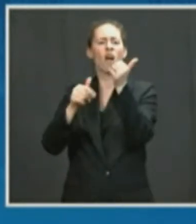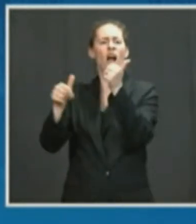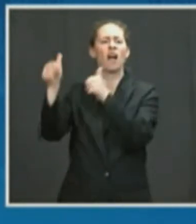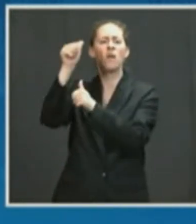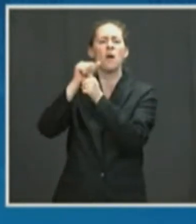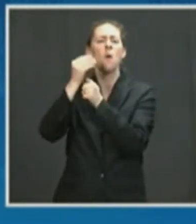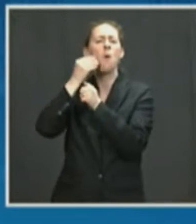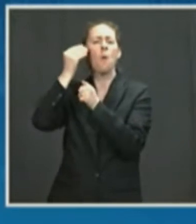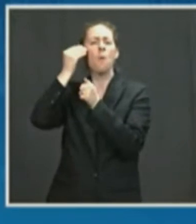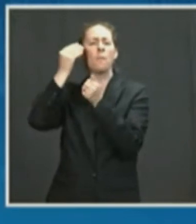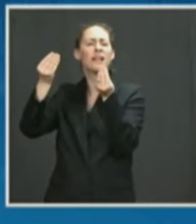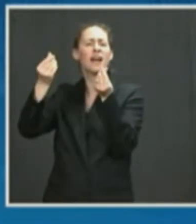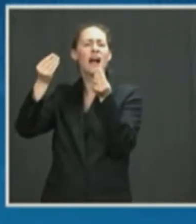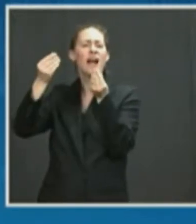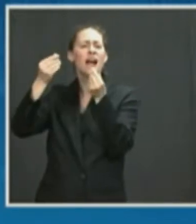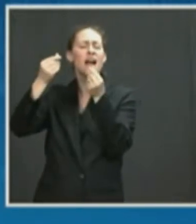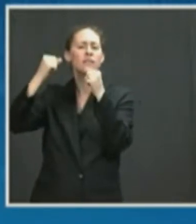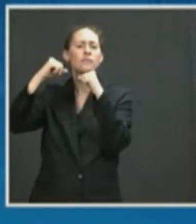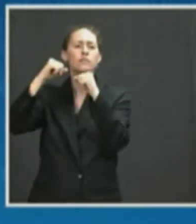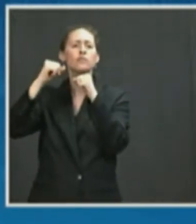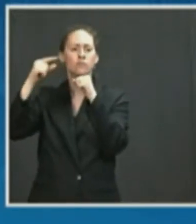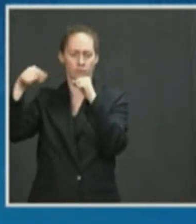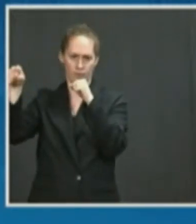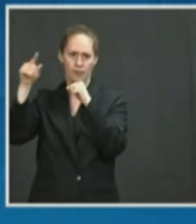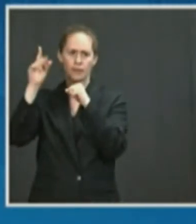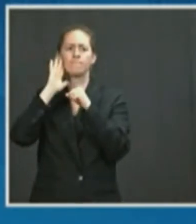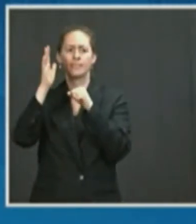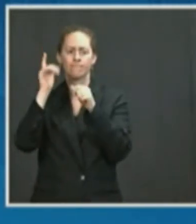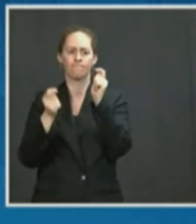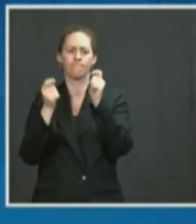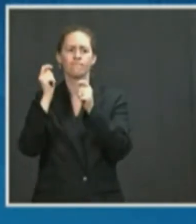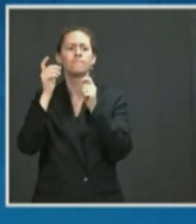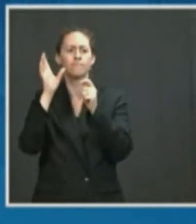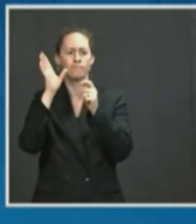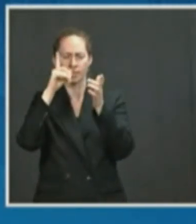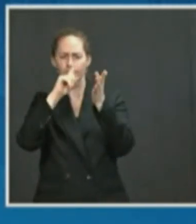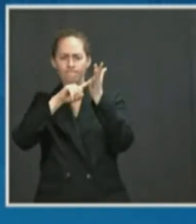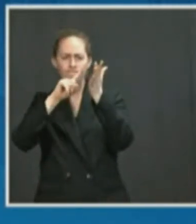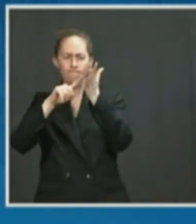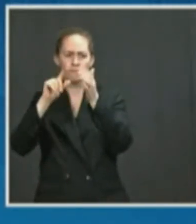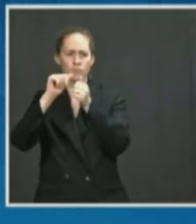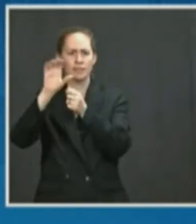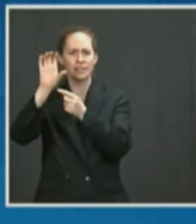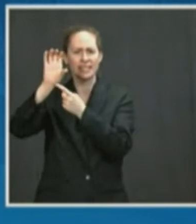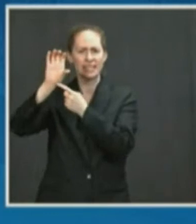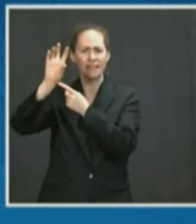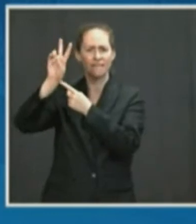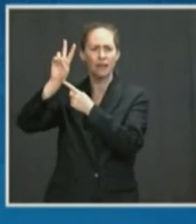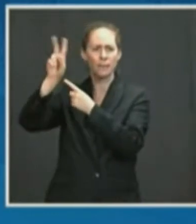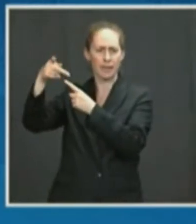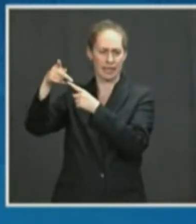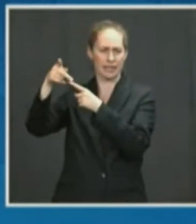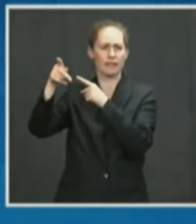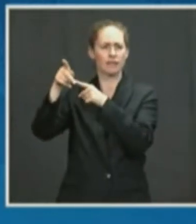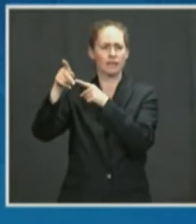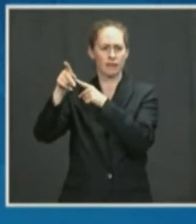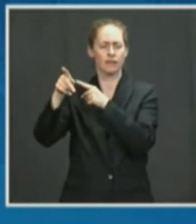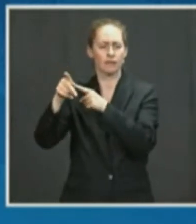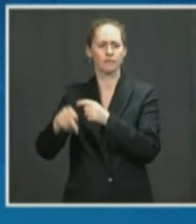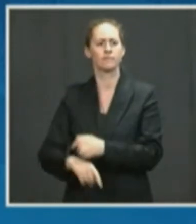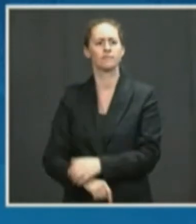to be working on, through CBP, a relationship with Guatemalan border authorities on what we have named the